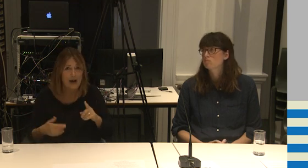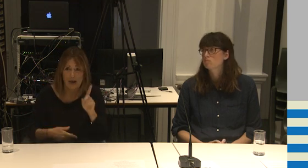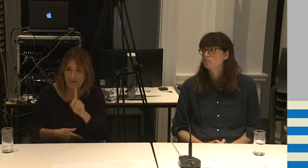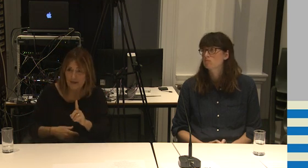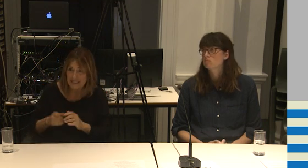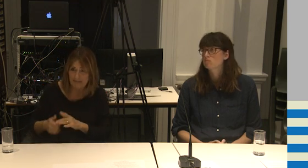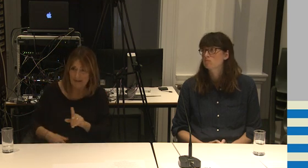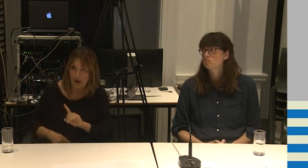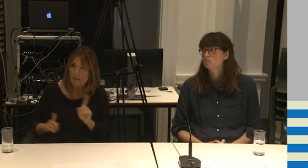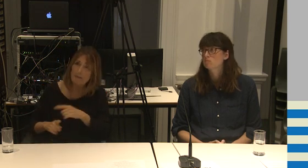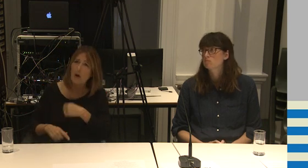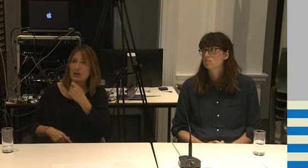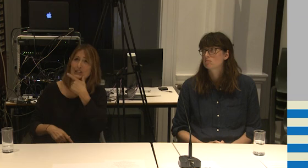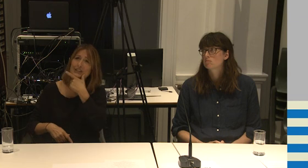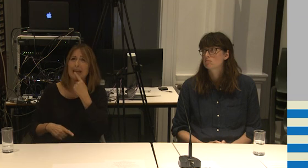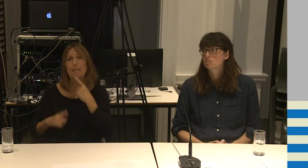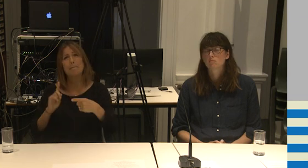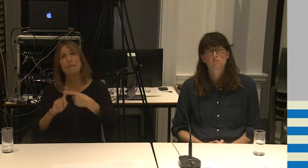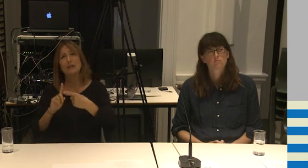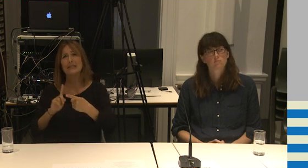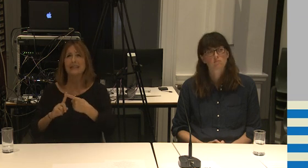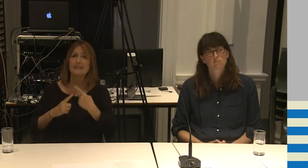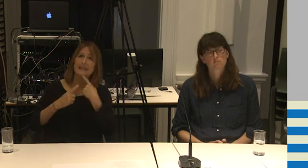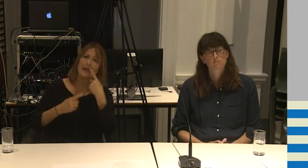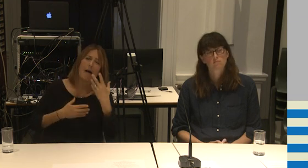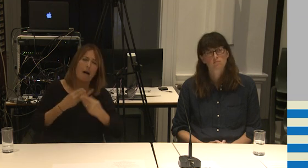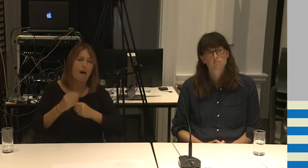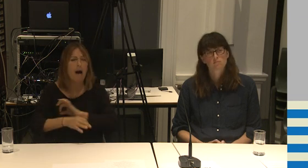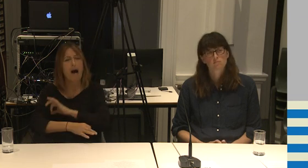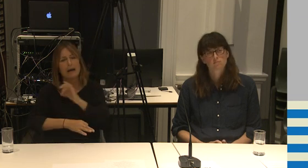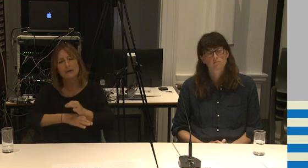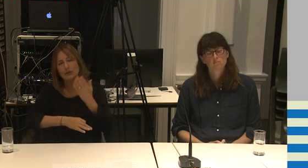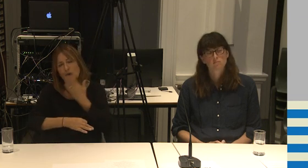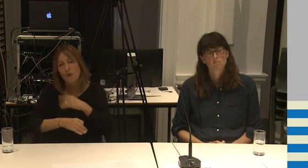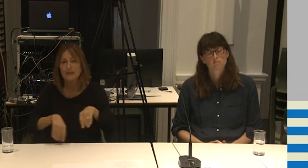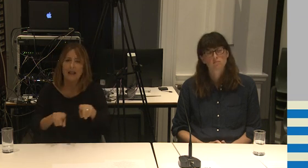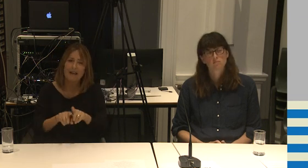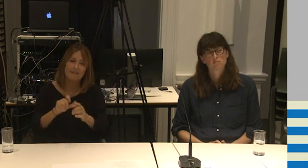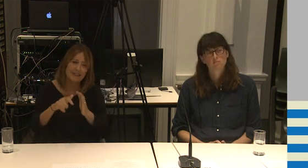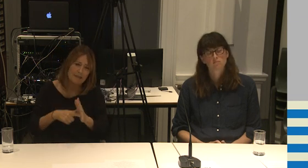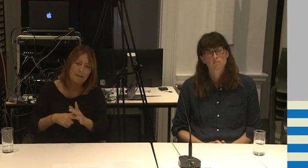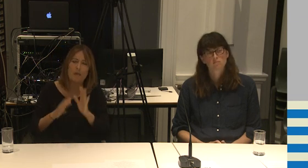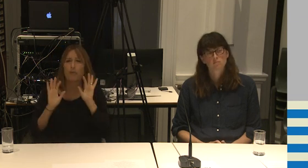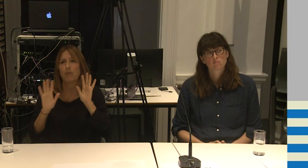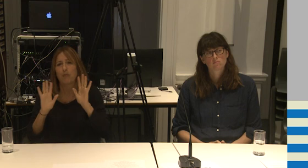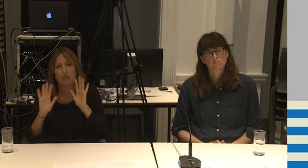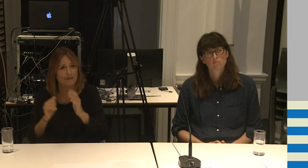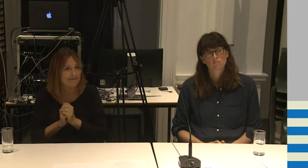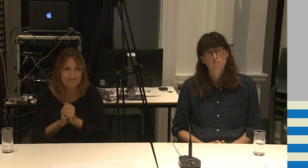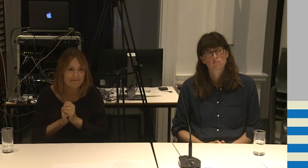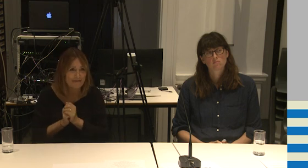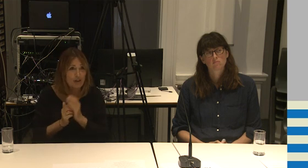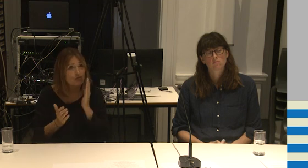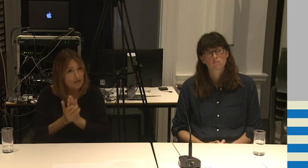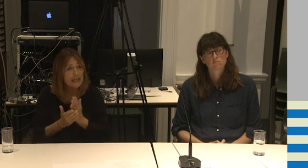cheery. Just giving like really positive testimonies about what architecture school is like for a disabled person. And the reality is at the moment,